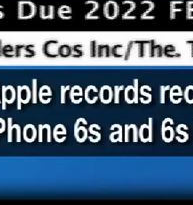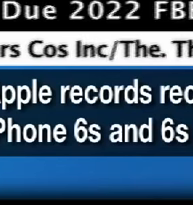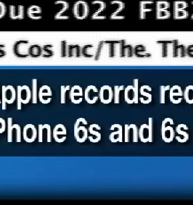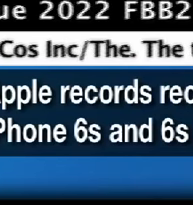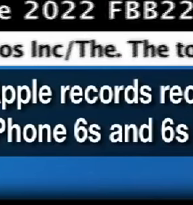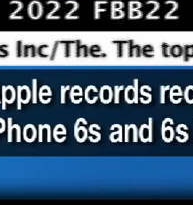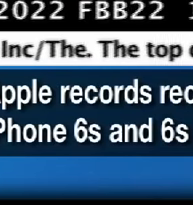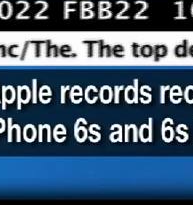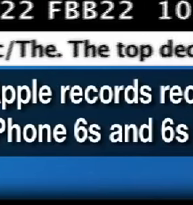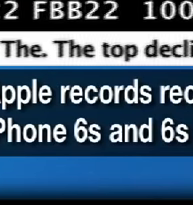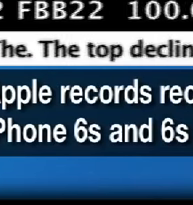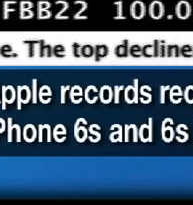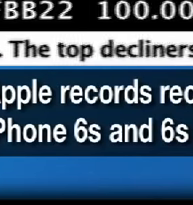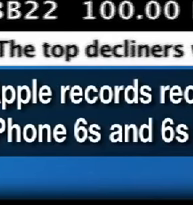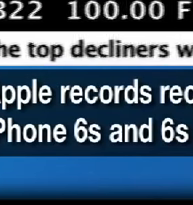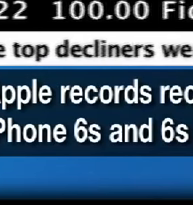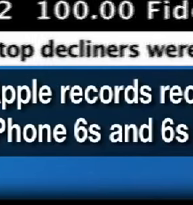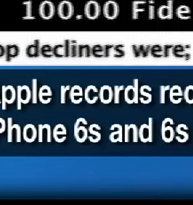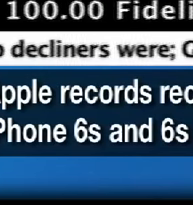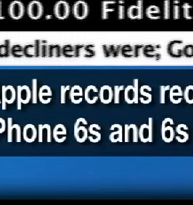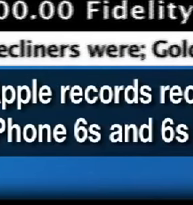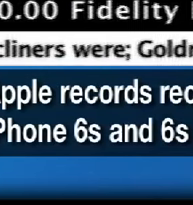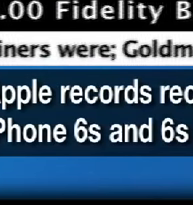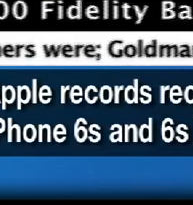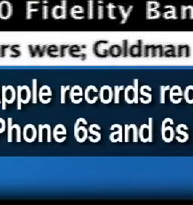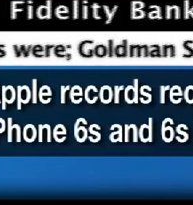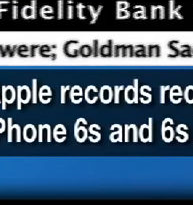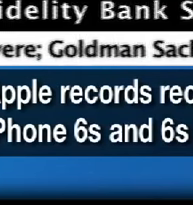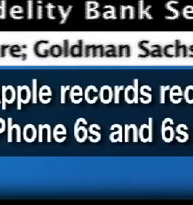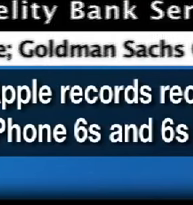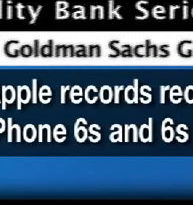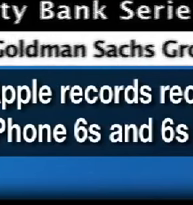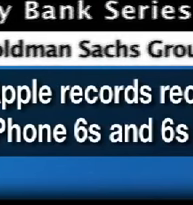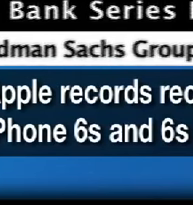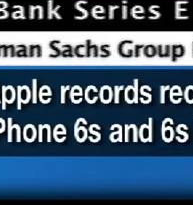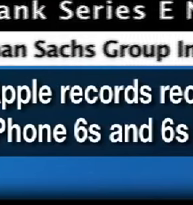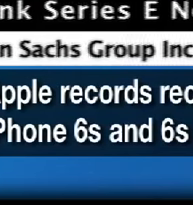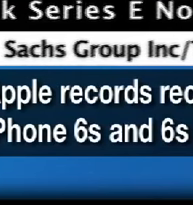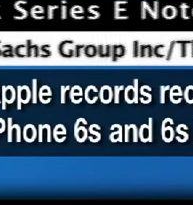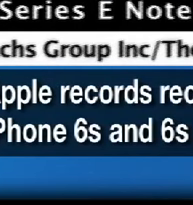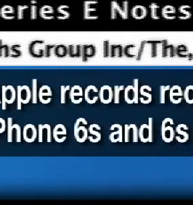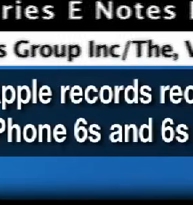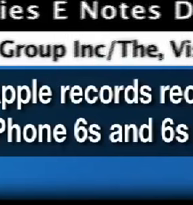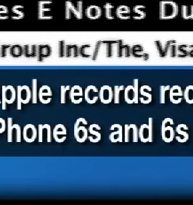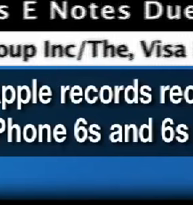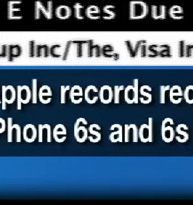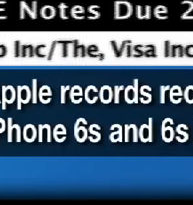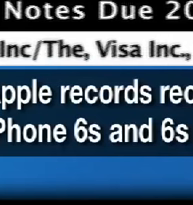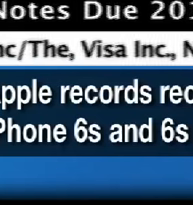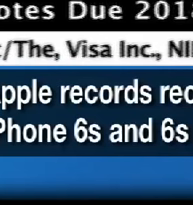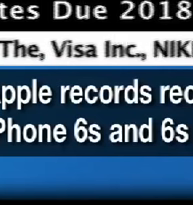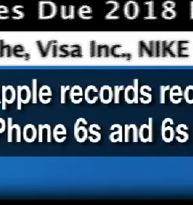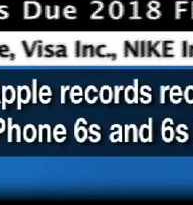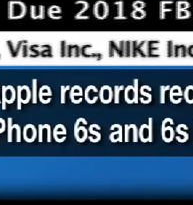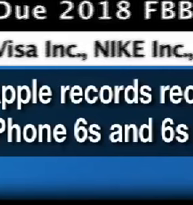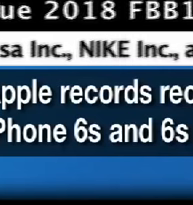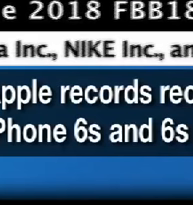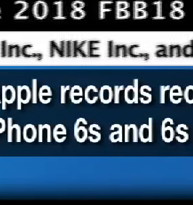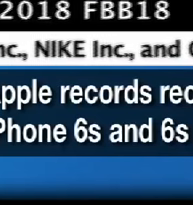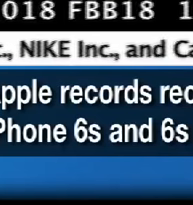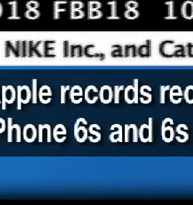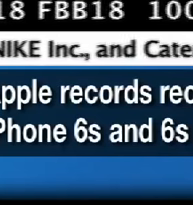company shares still fell more than 1%. One analyst suggests investors remain skeptical that Apple can